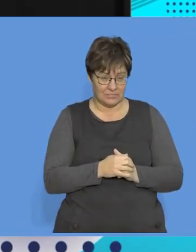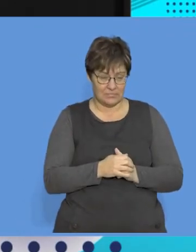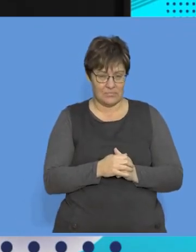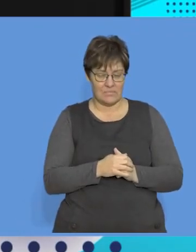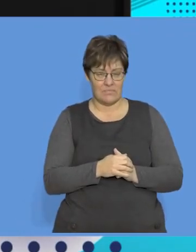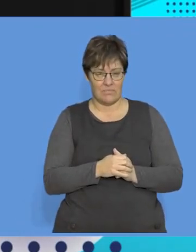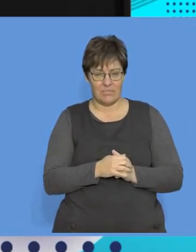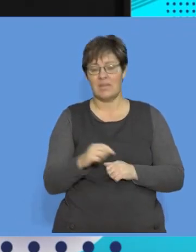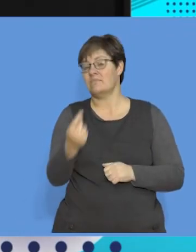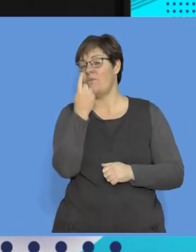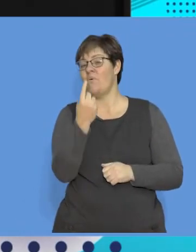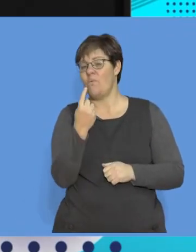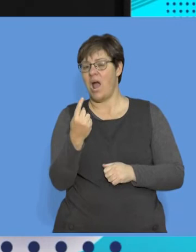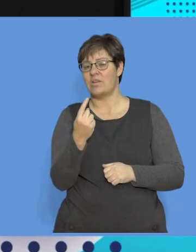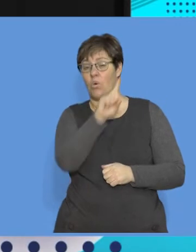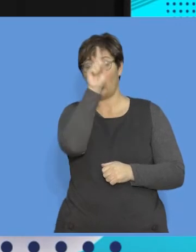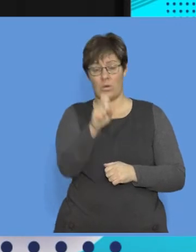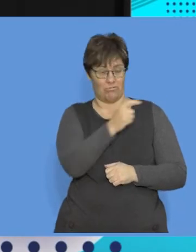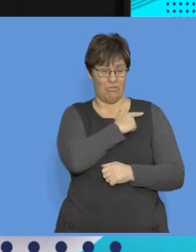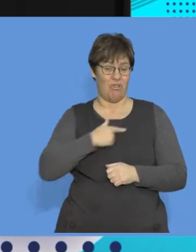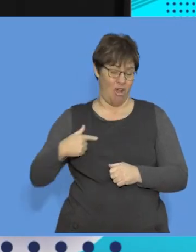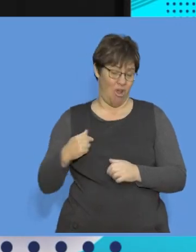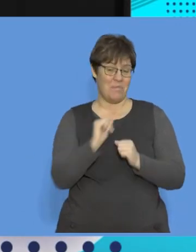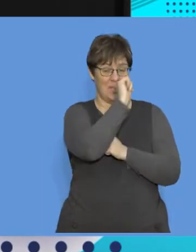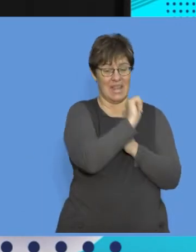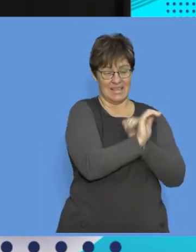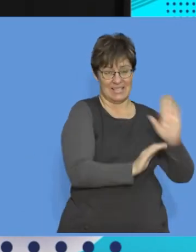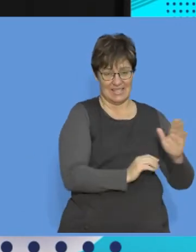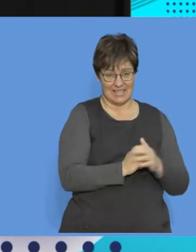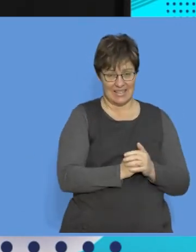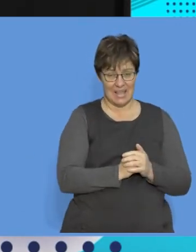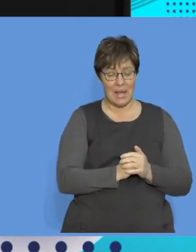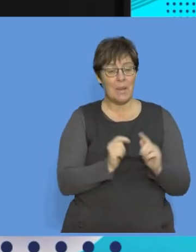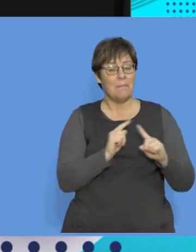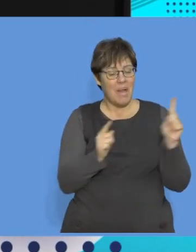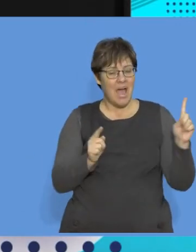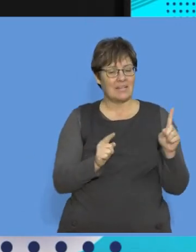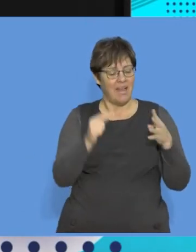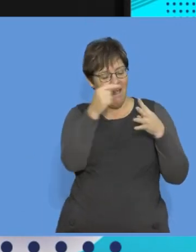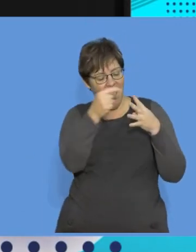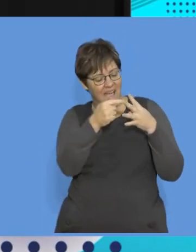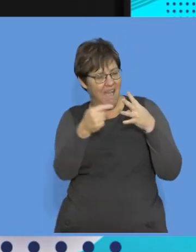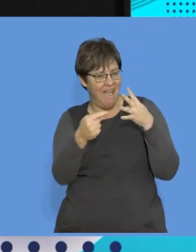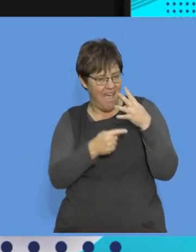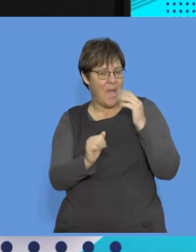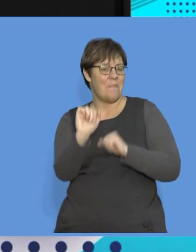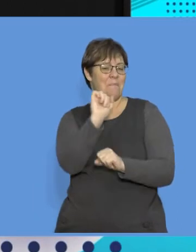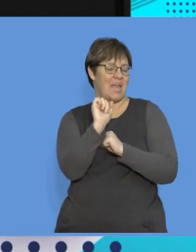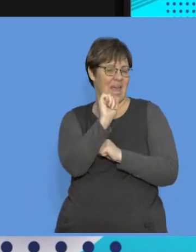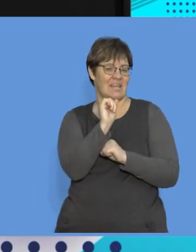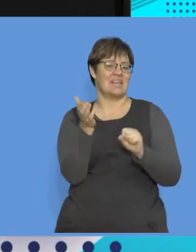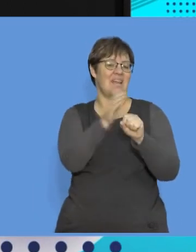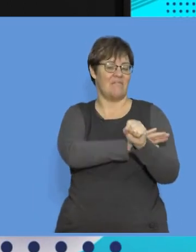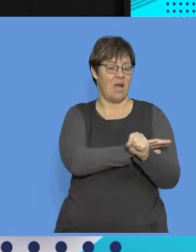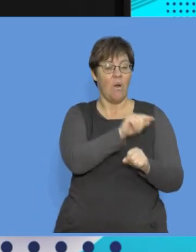just one long question in mechanics, but I think it covers many aspects of mechanics that you need to